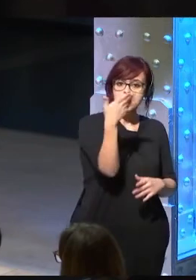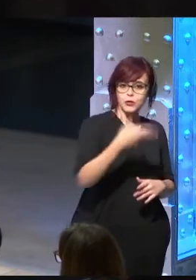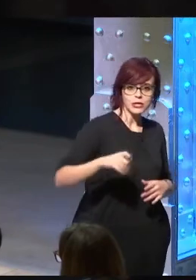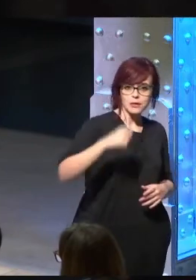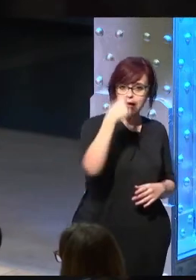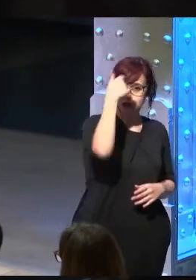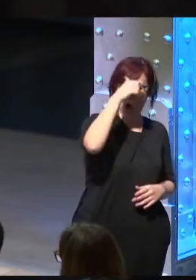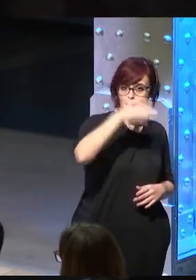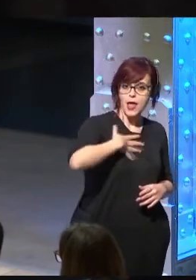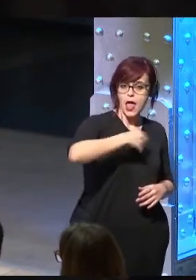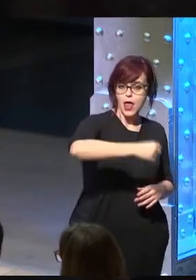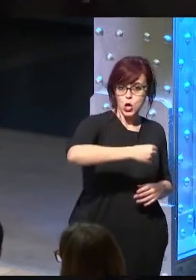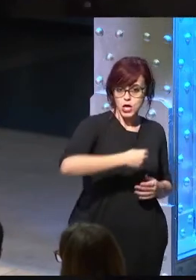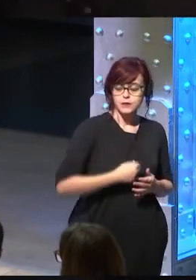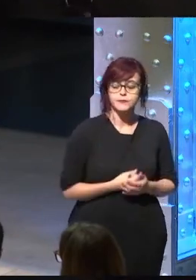love to men.